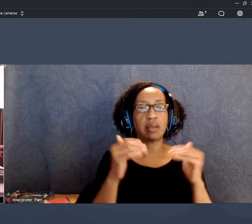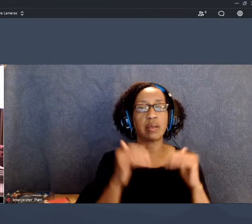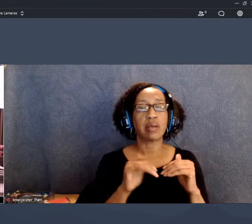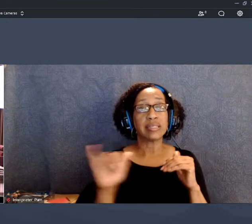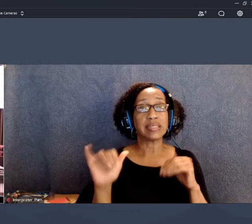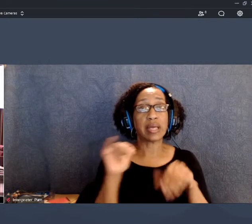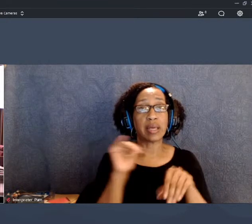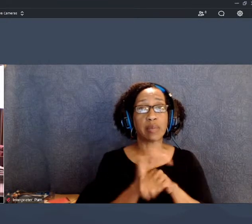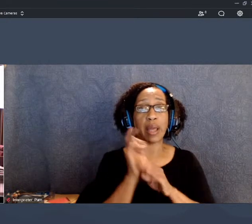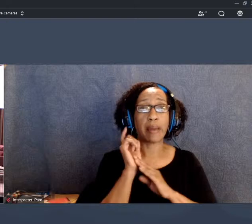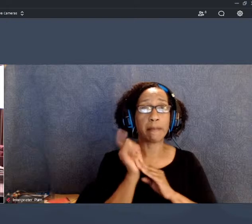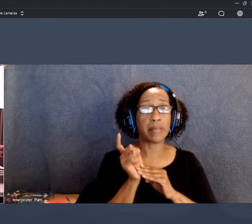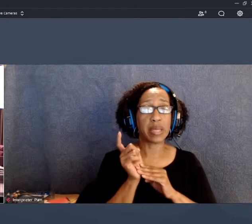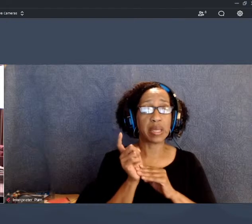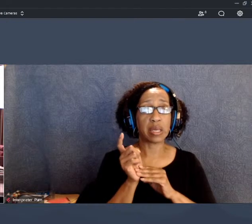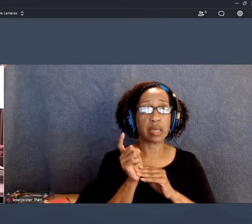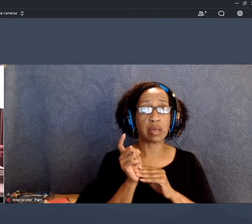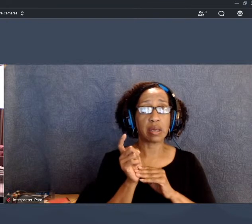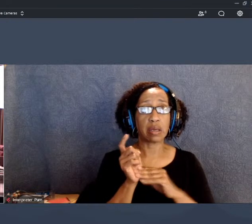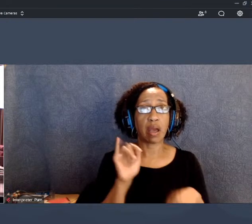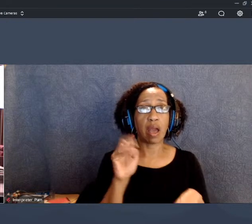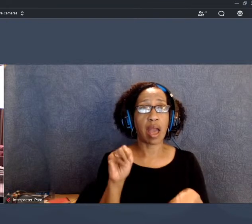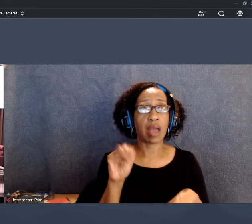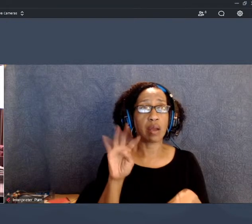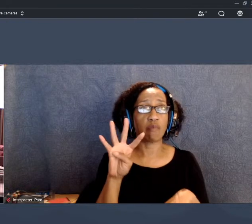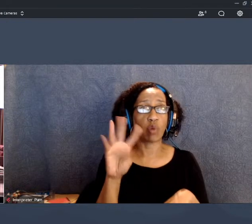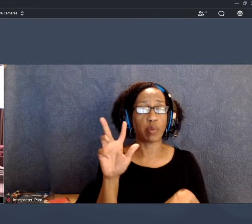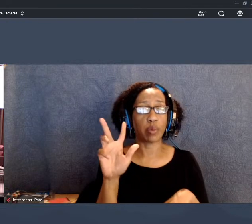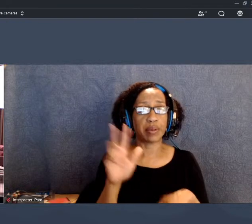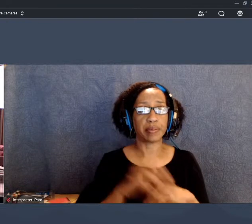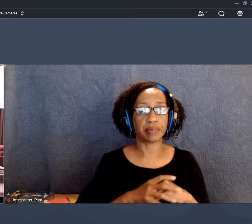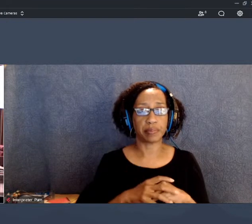out. Call item 43.